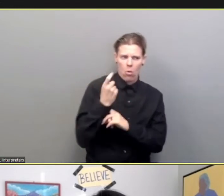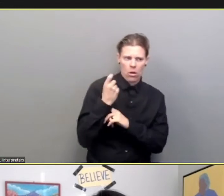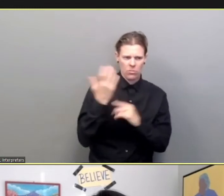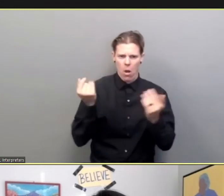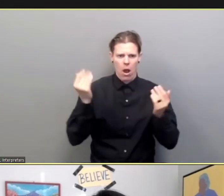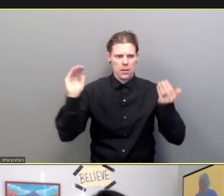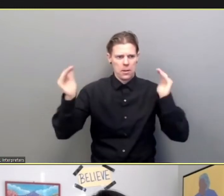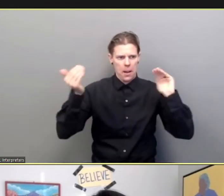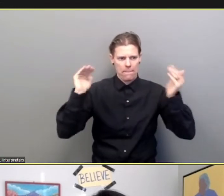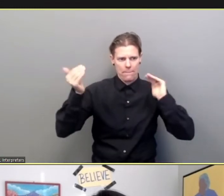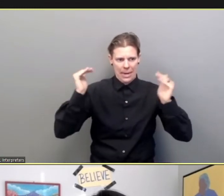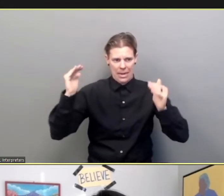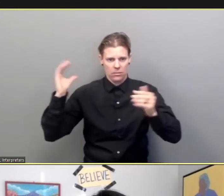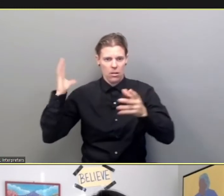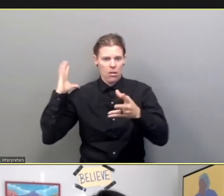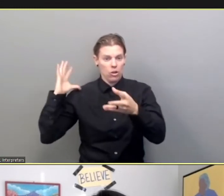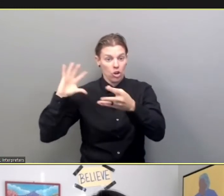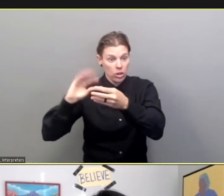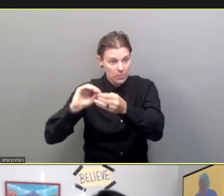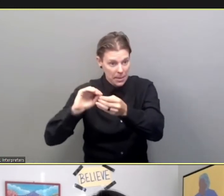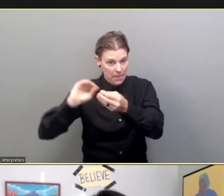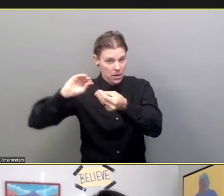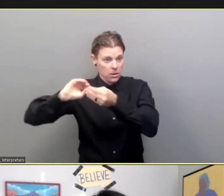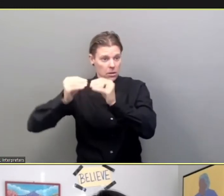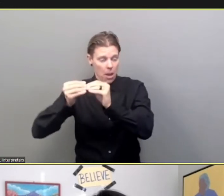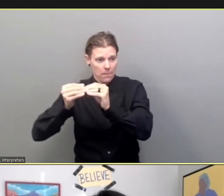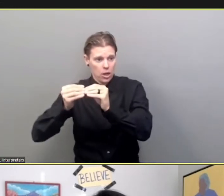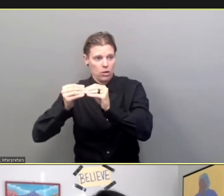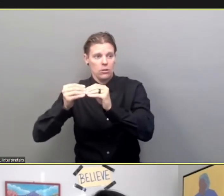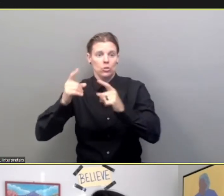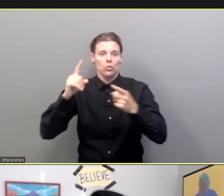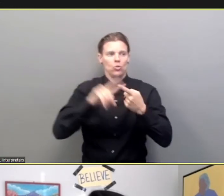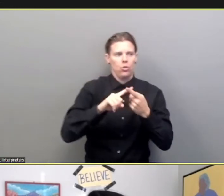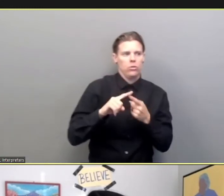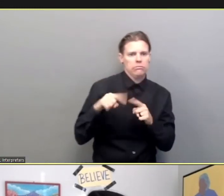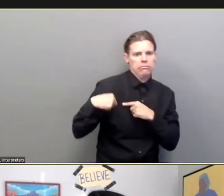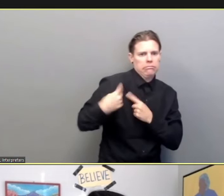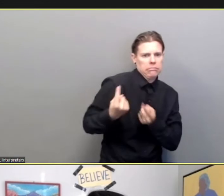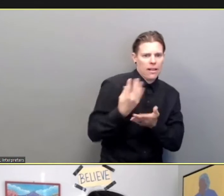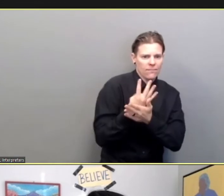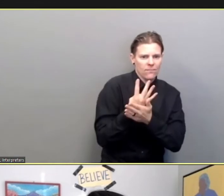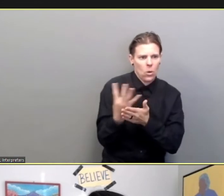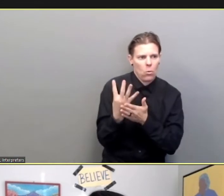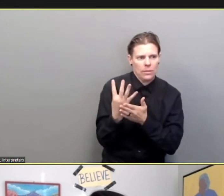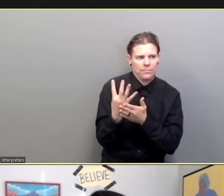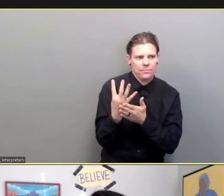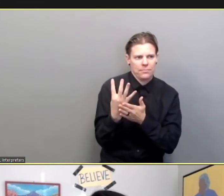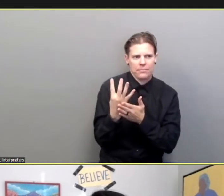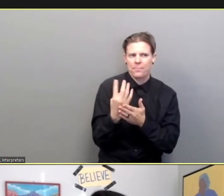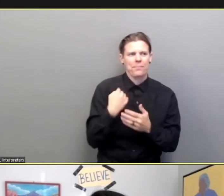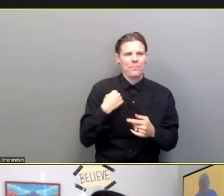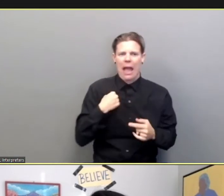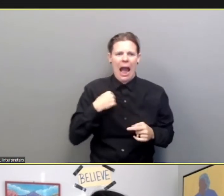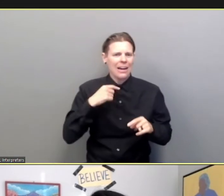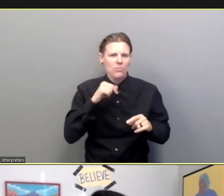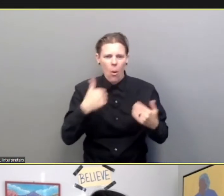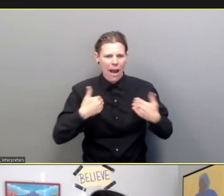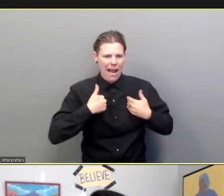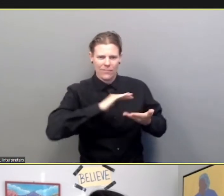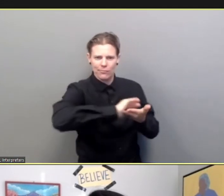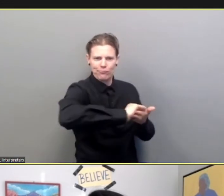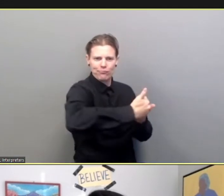4 week. And I think I'm not able to pull the report up at the moment, but I can. Okay, and if you